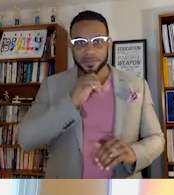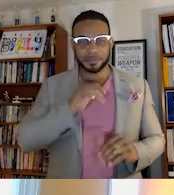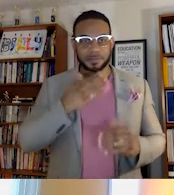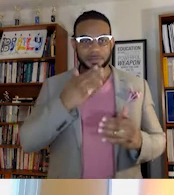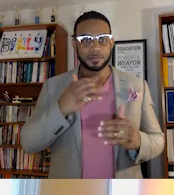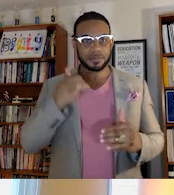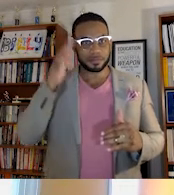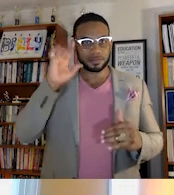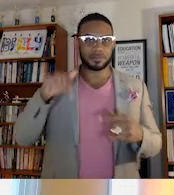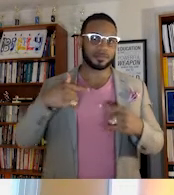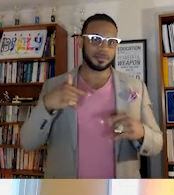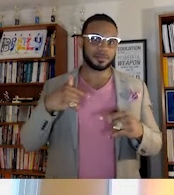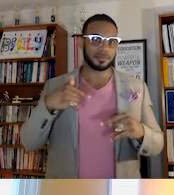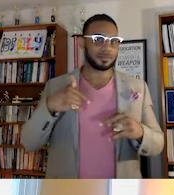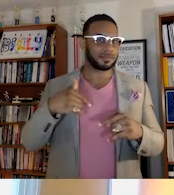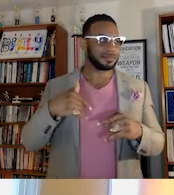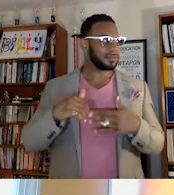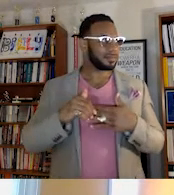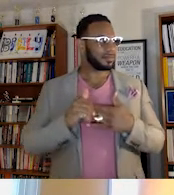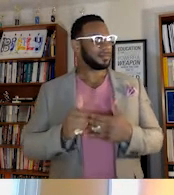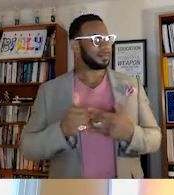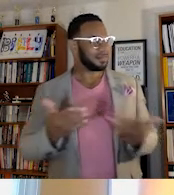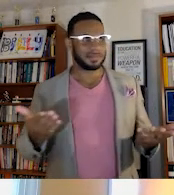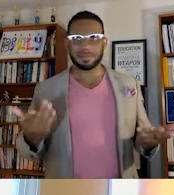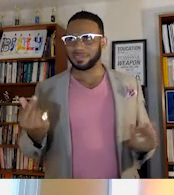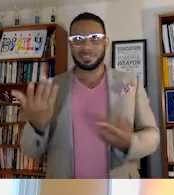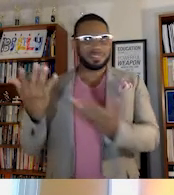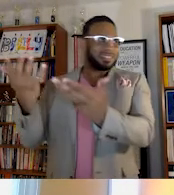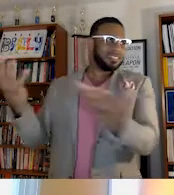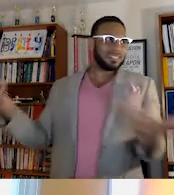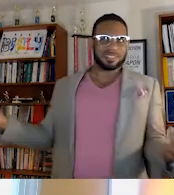know you buried the lead on that one, Lance.